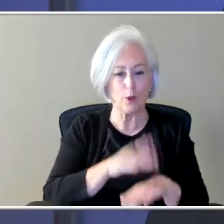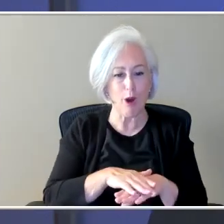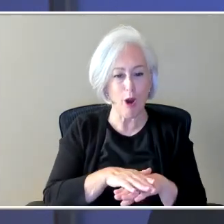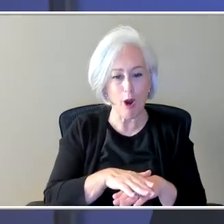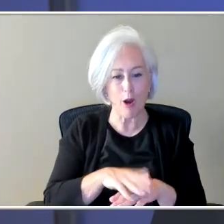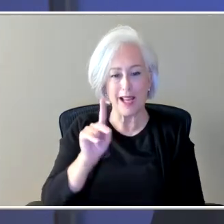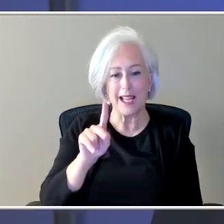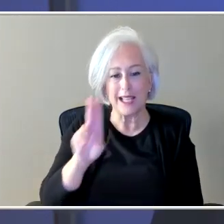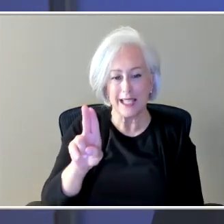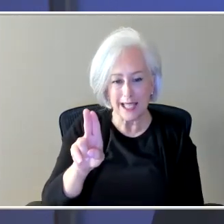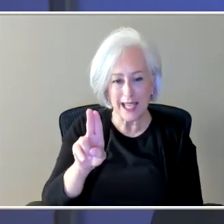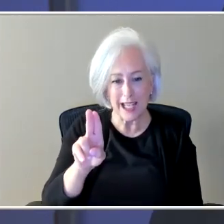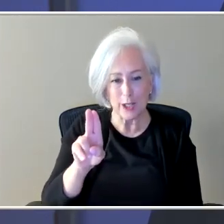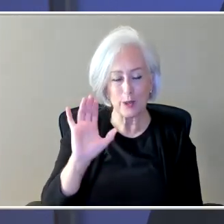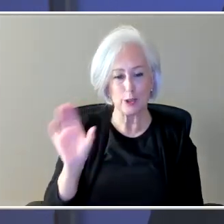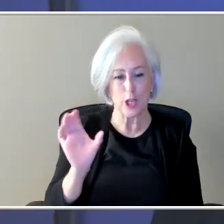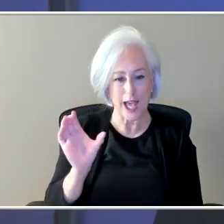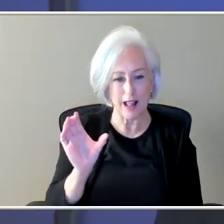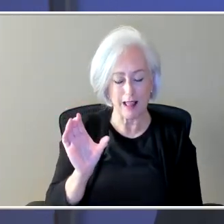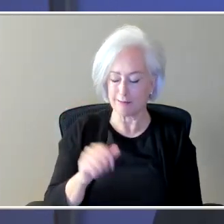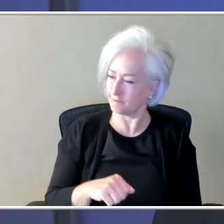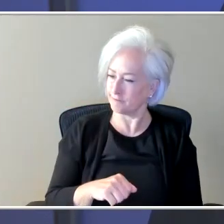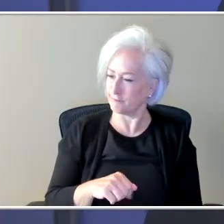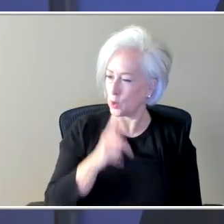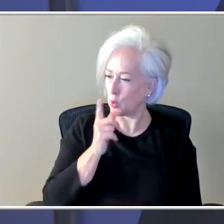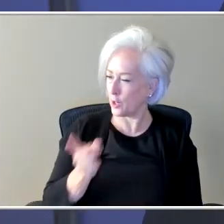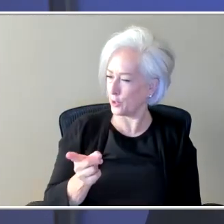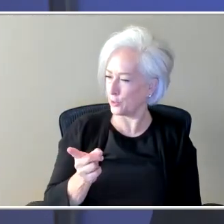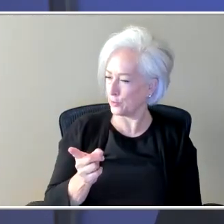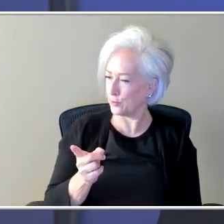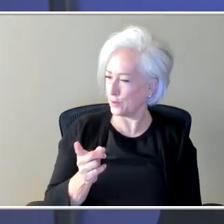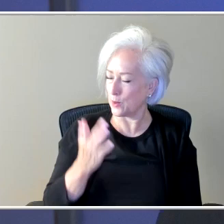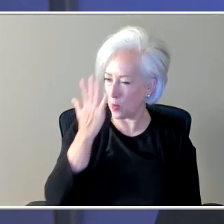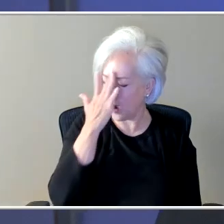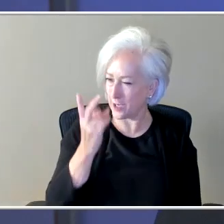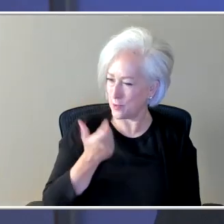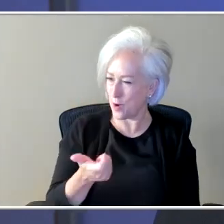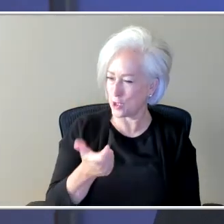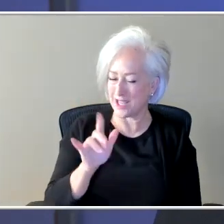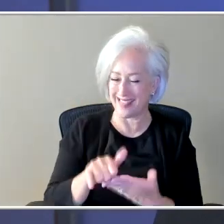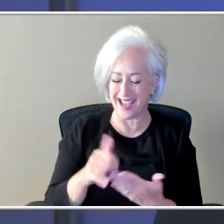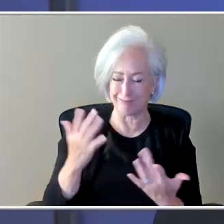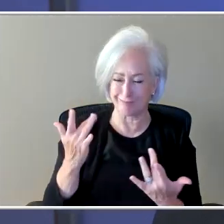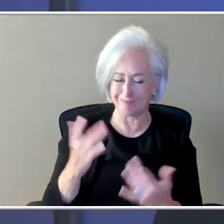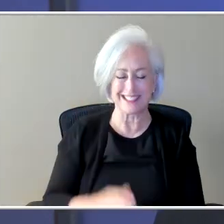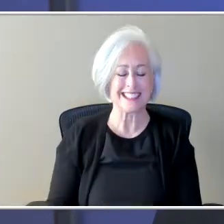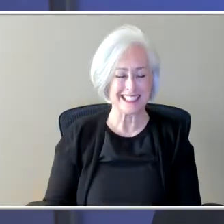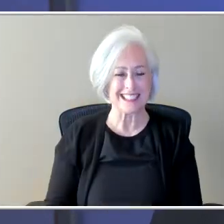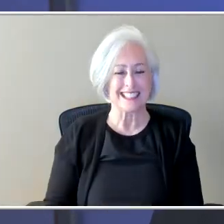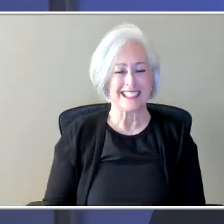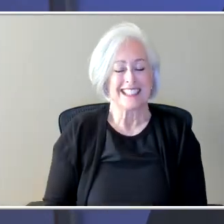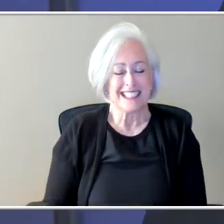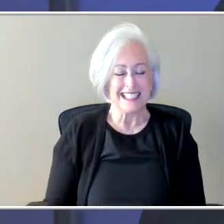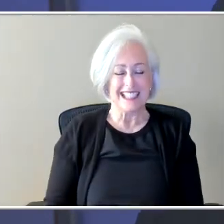KU channel, and I was like, who are you, and what are you stopping me for? And as we